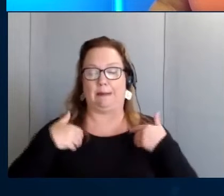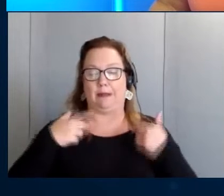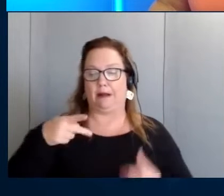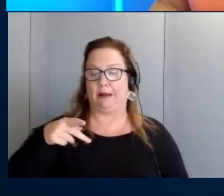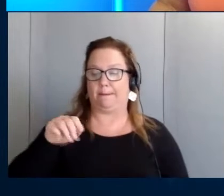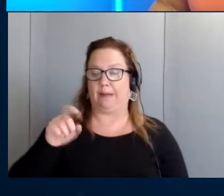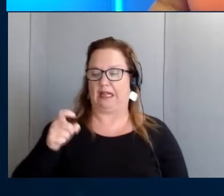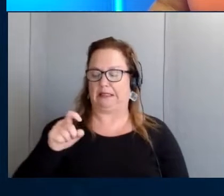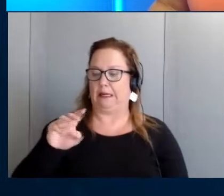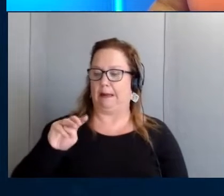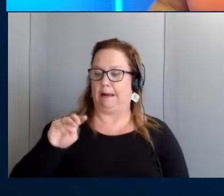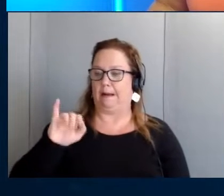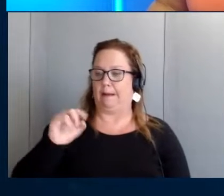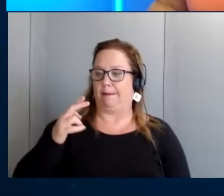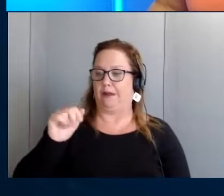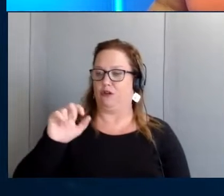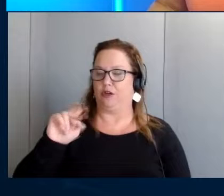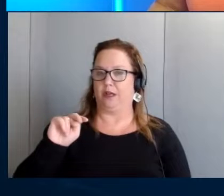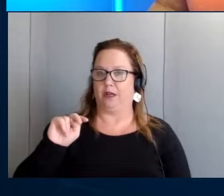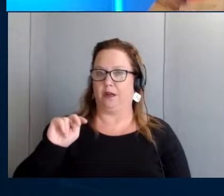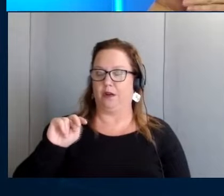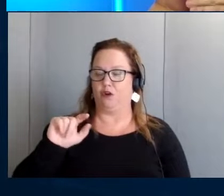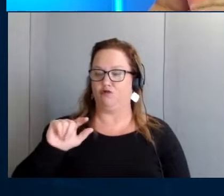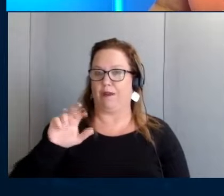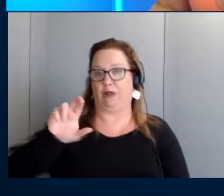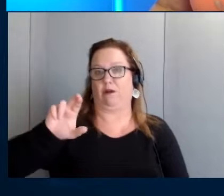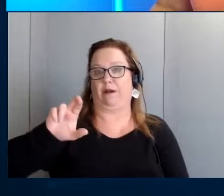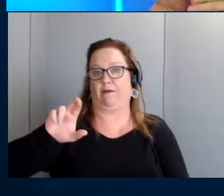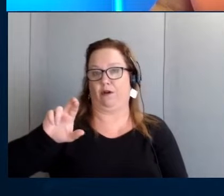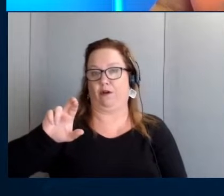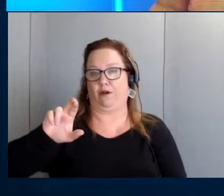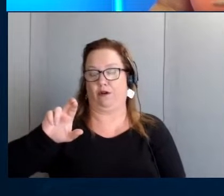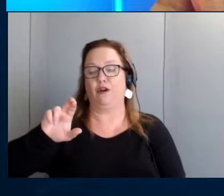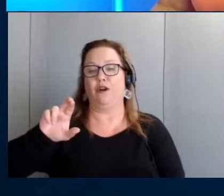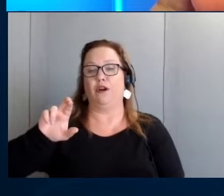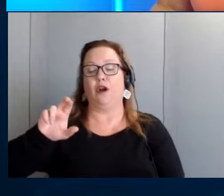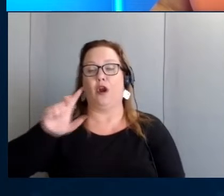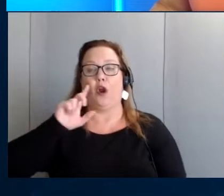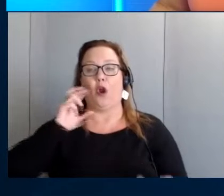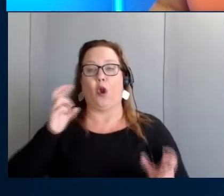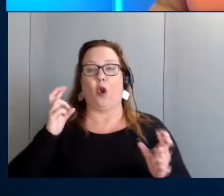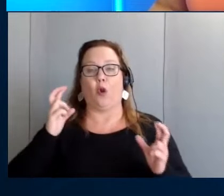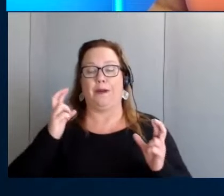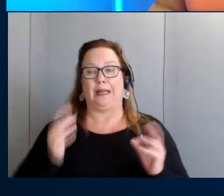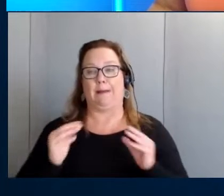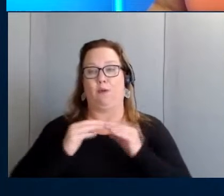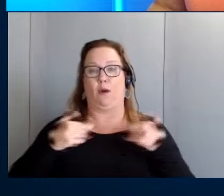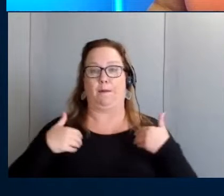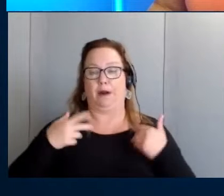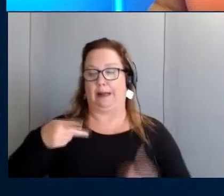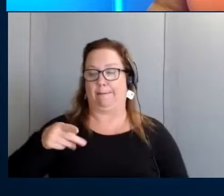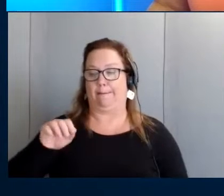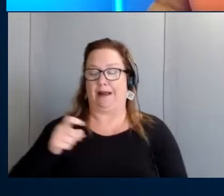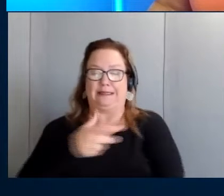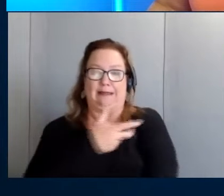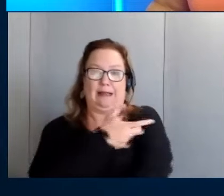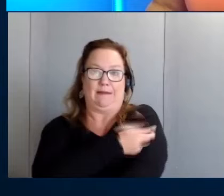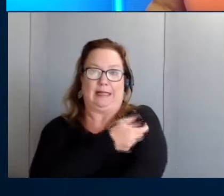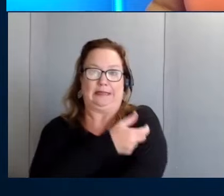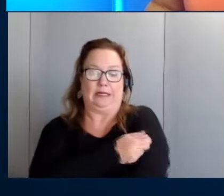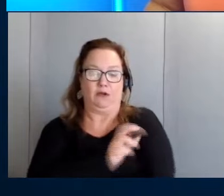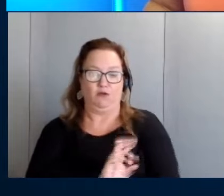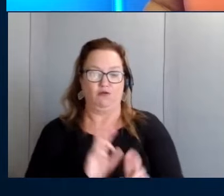Michigan-based Grand River Aseptic Manufacturing hoping to get its first batch of additional monkeypox vaccine doses ready for delivery